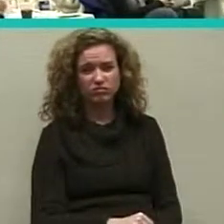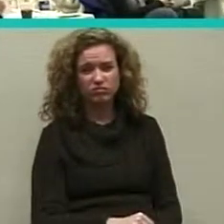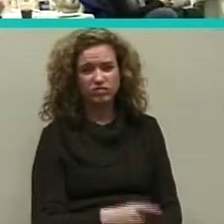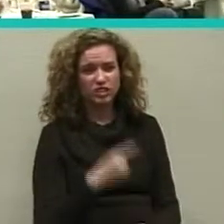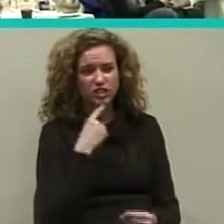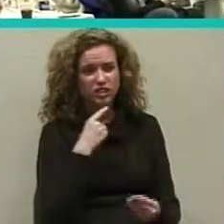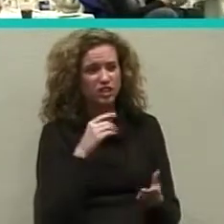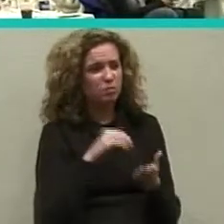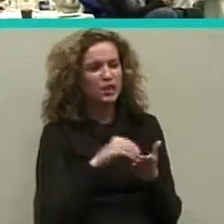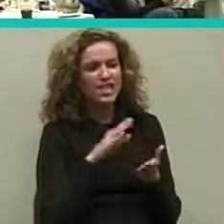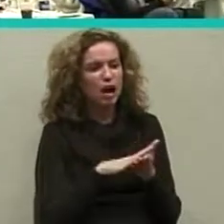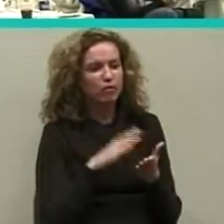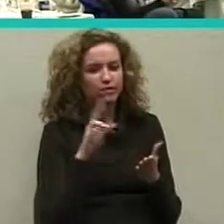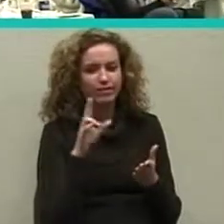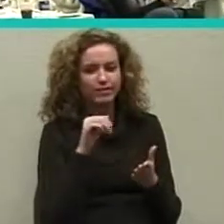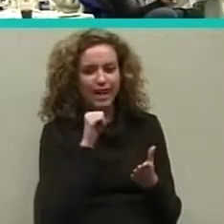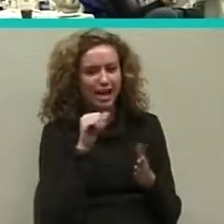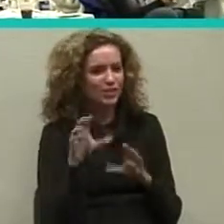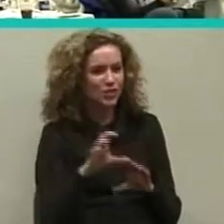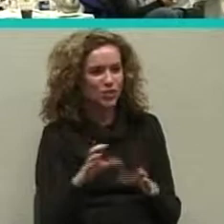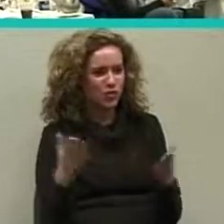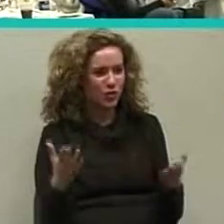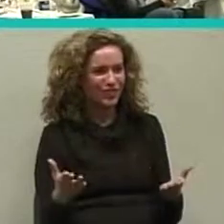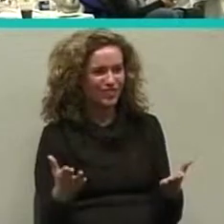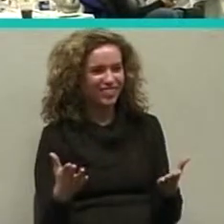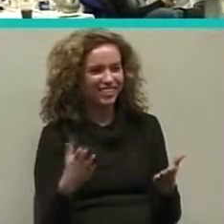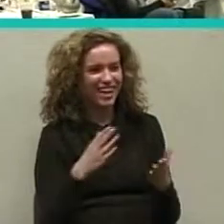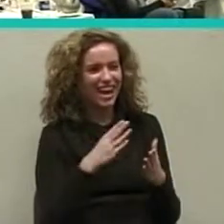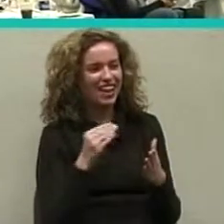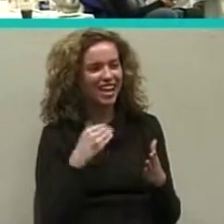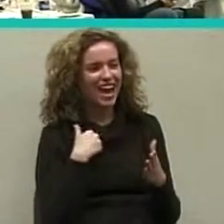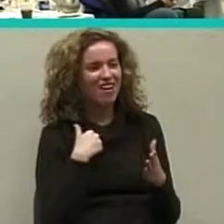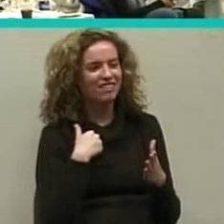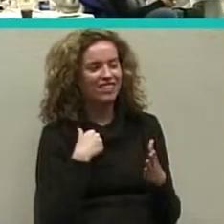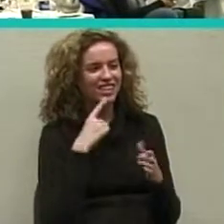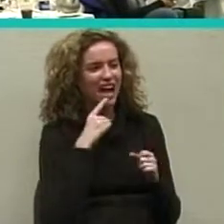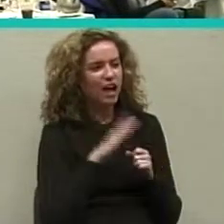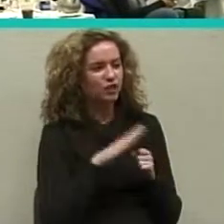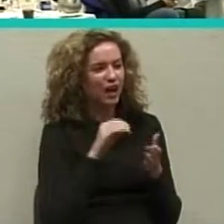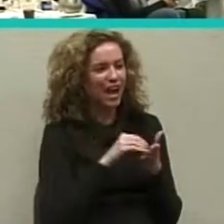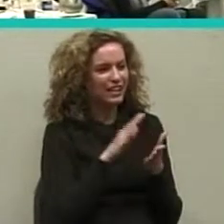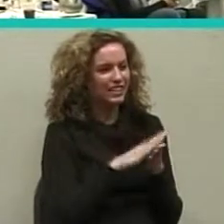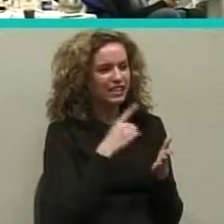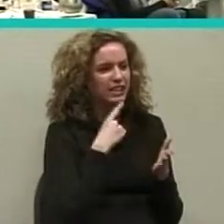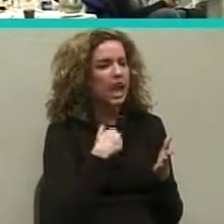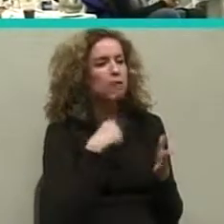Okay. What not to do, and they've got a contract that kind of says, I promise I won't do it, right?